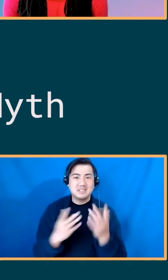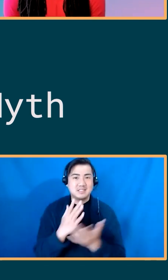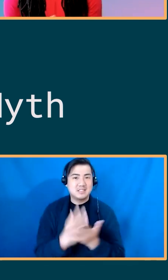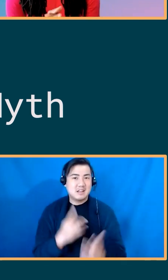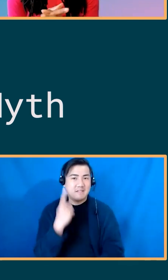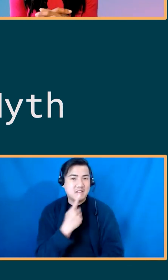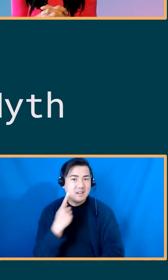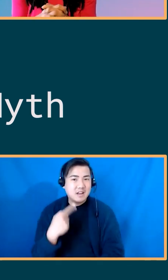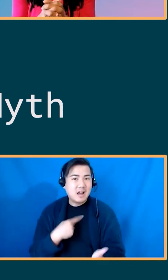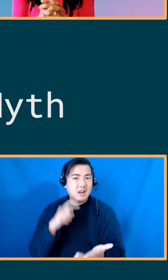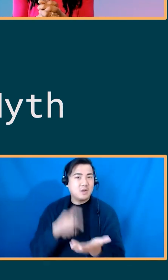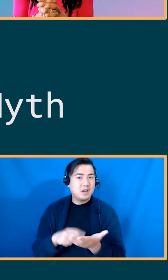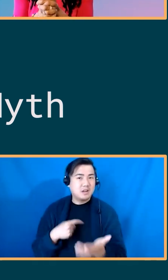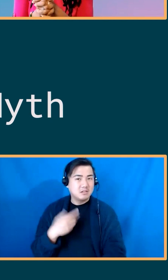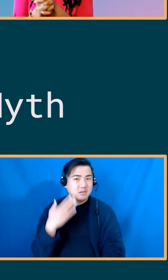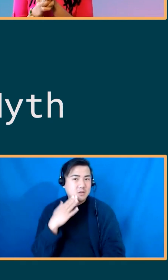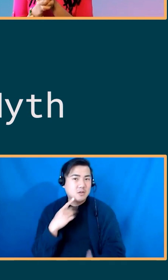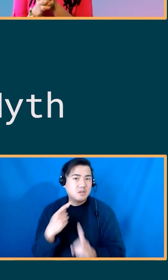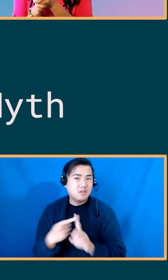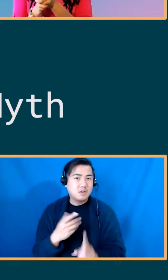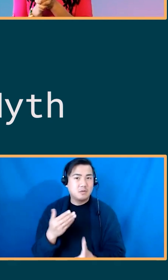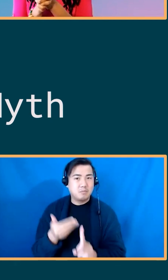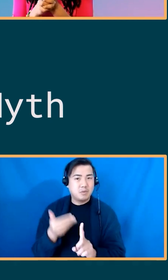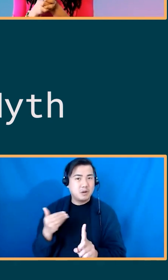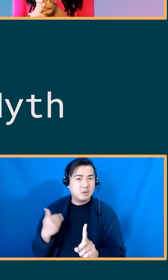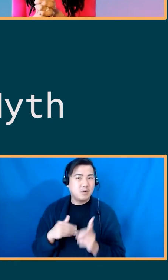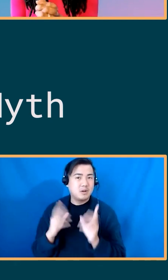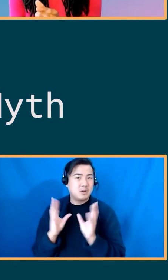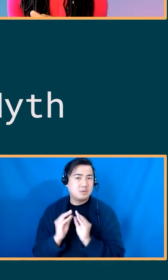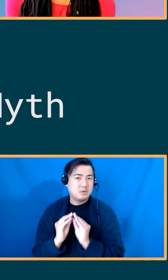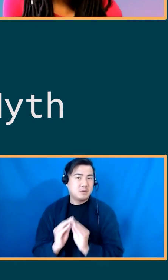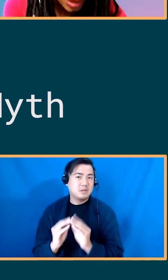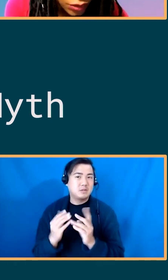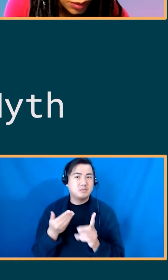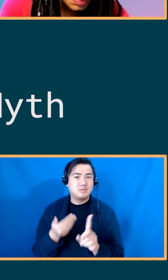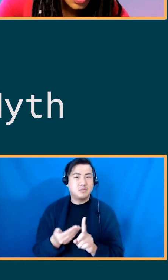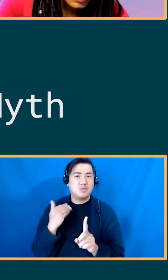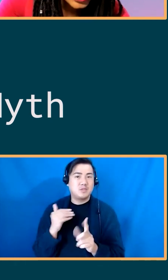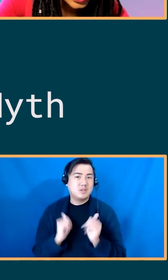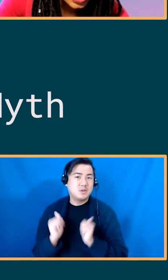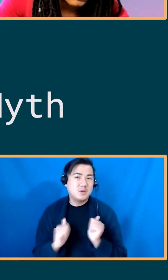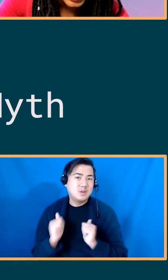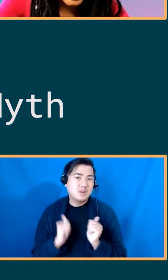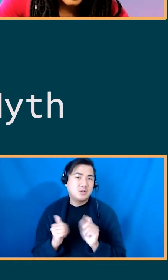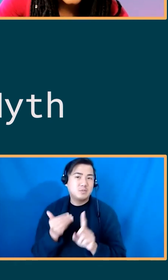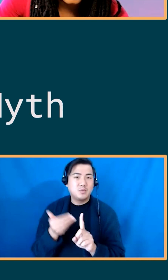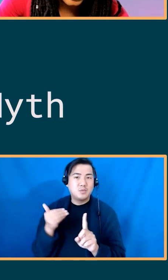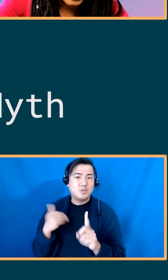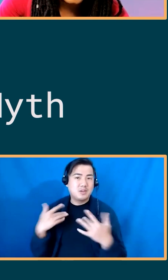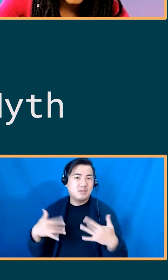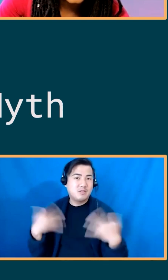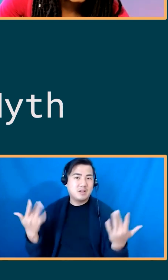and recognize from previous episodes, previous shows, previous